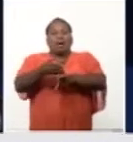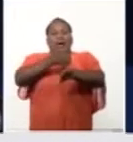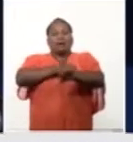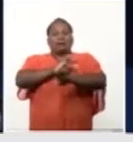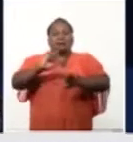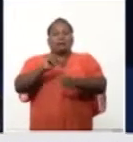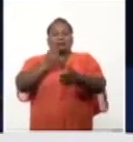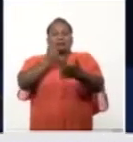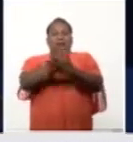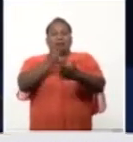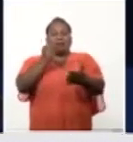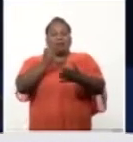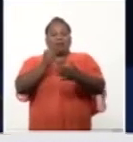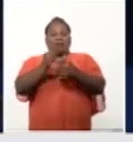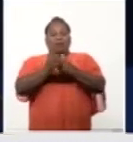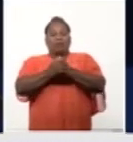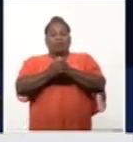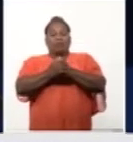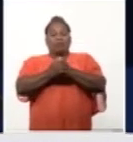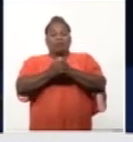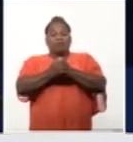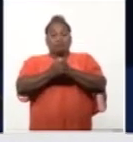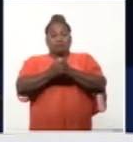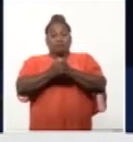was a contact of a confirmed case.